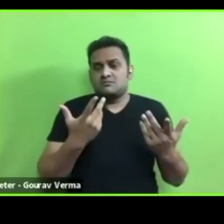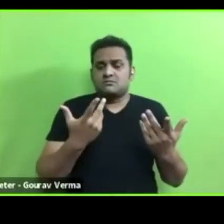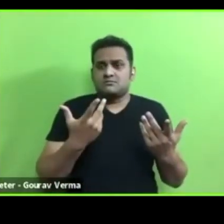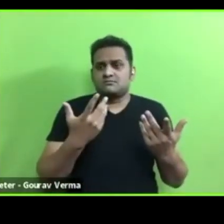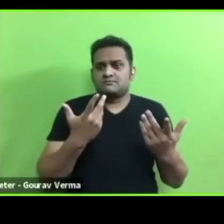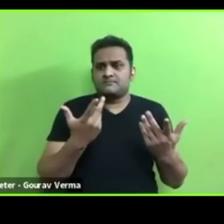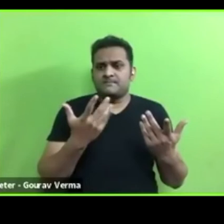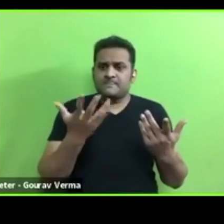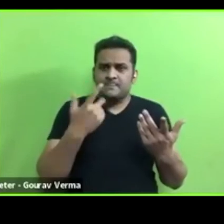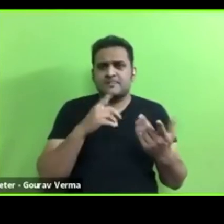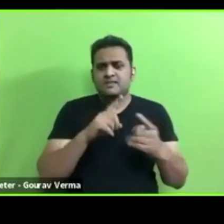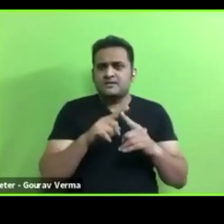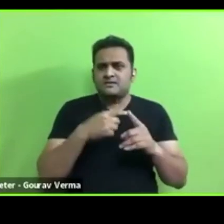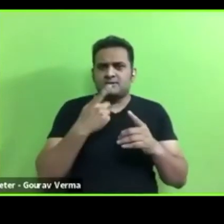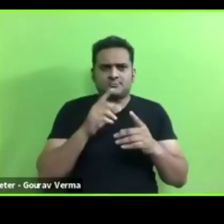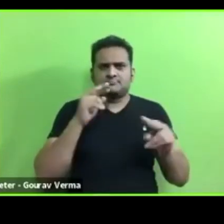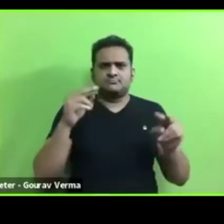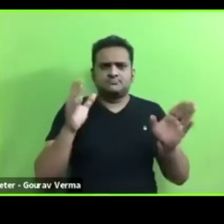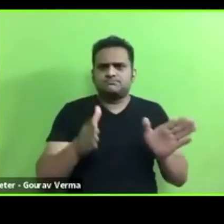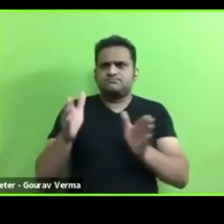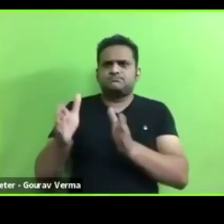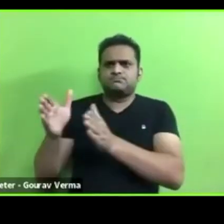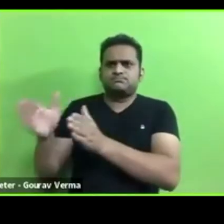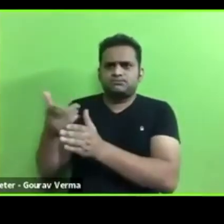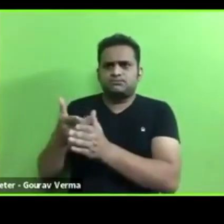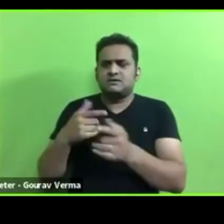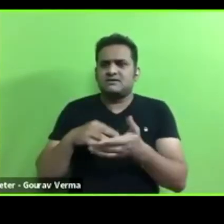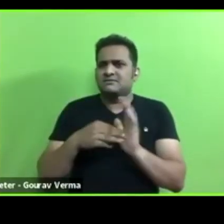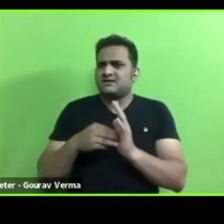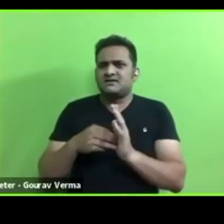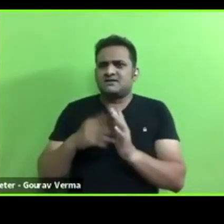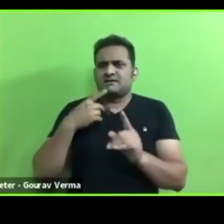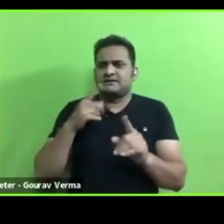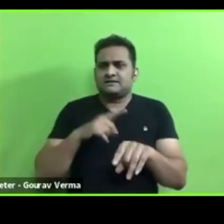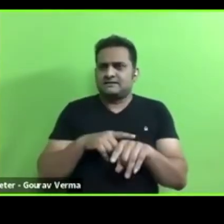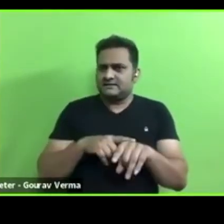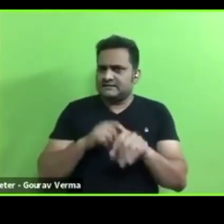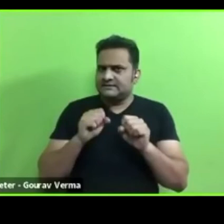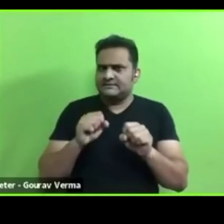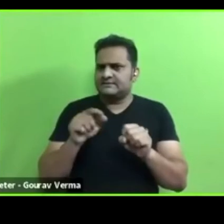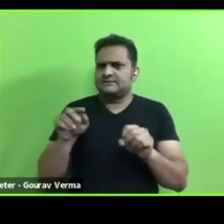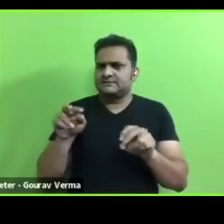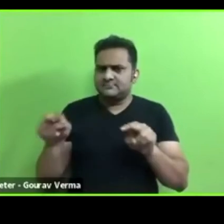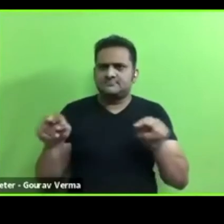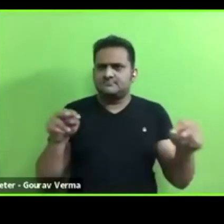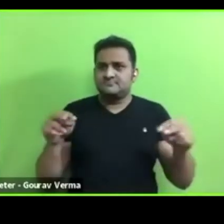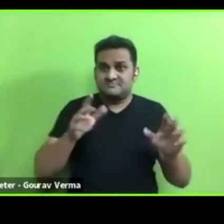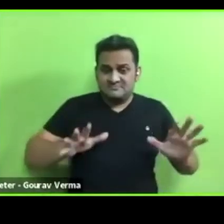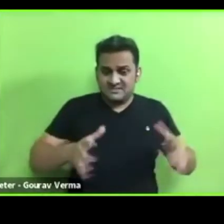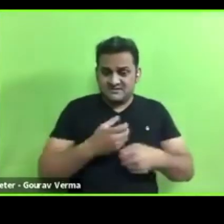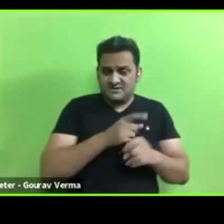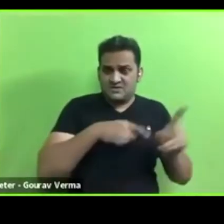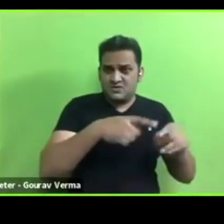constricts from sides makes it a very, very, very difficult position for Mridangam makers to